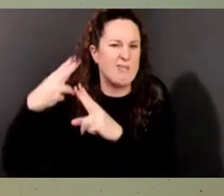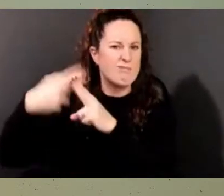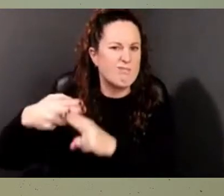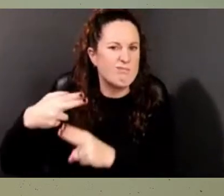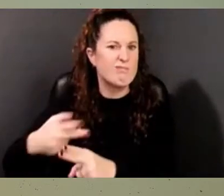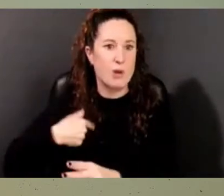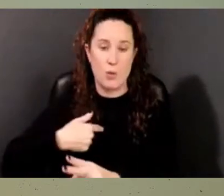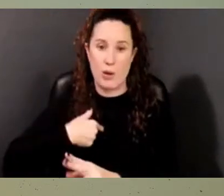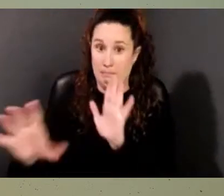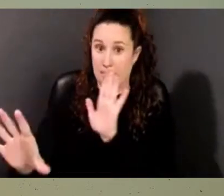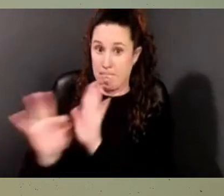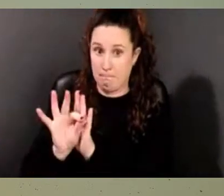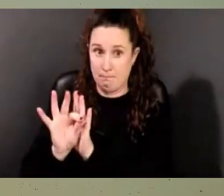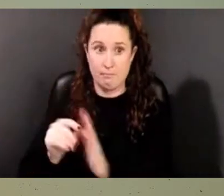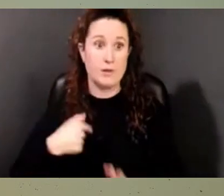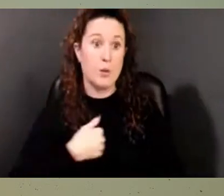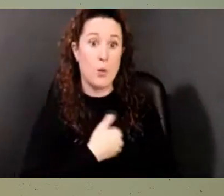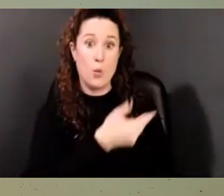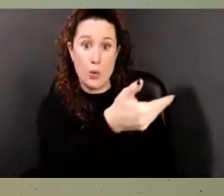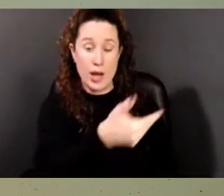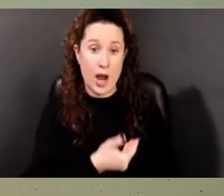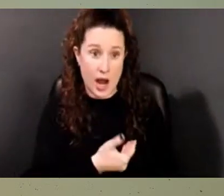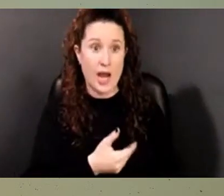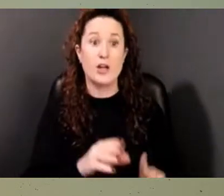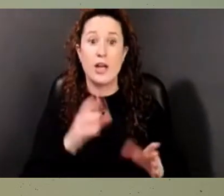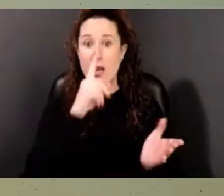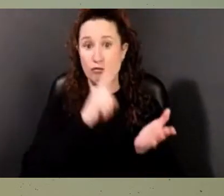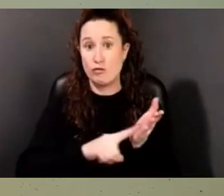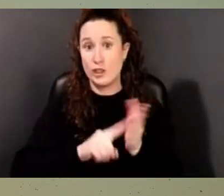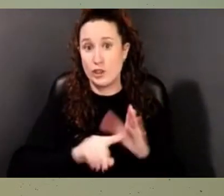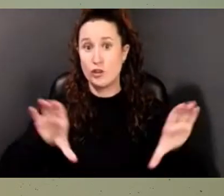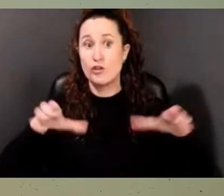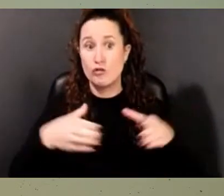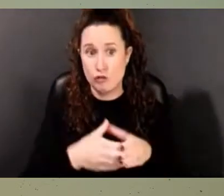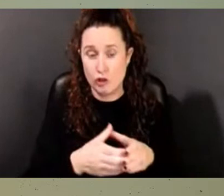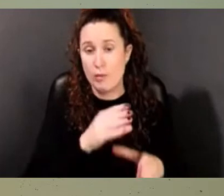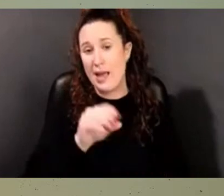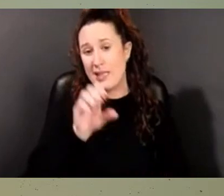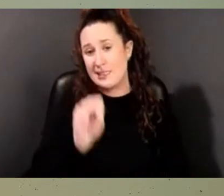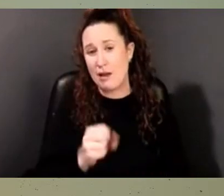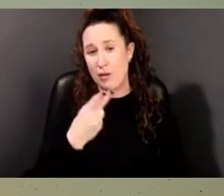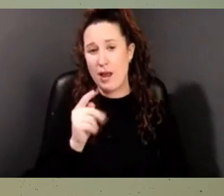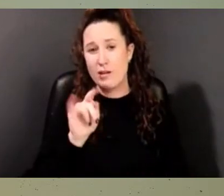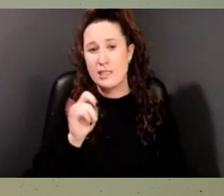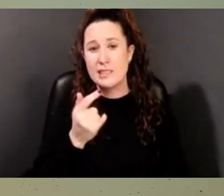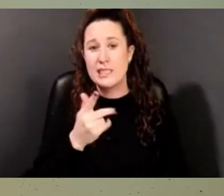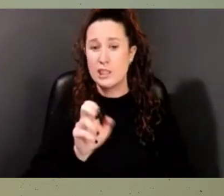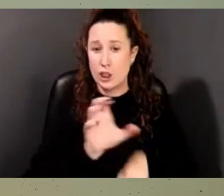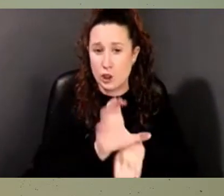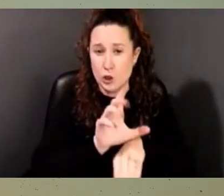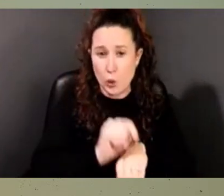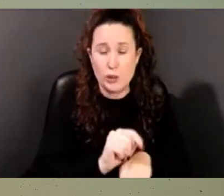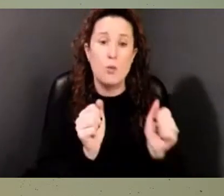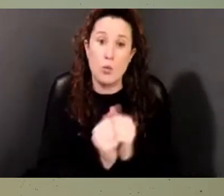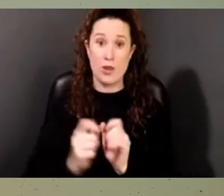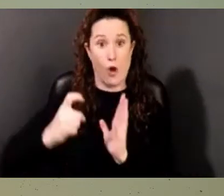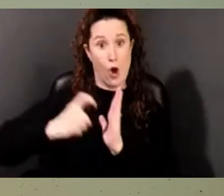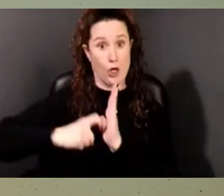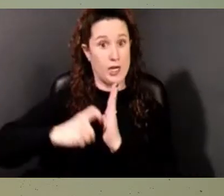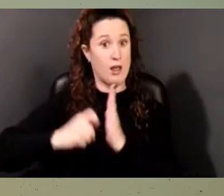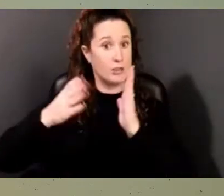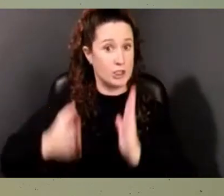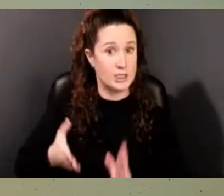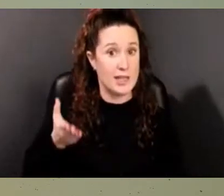We hired Dovetail Cultural Resource Group and South River Heritage Consulting, and their archaeologists conducted additional